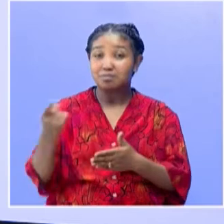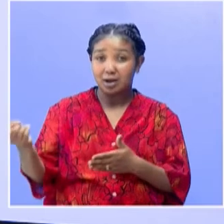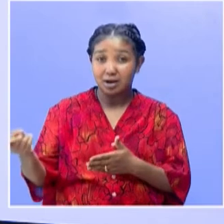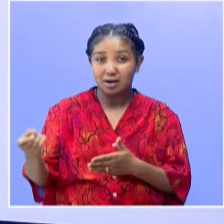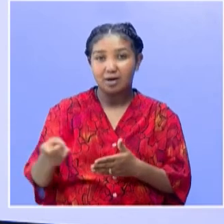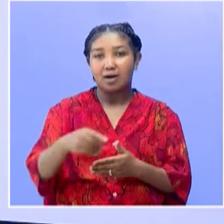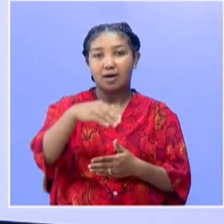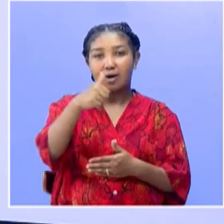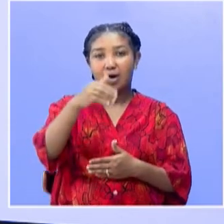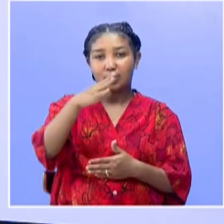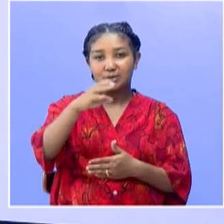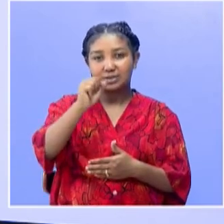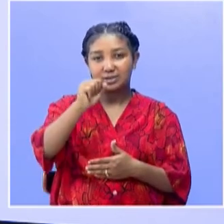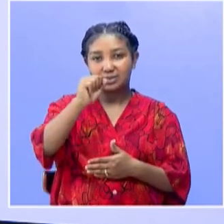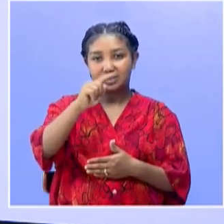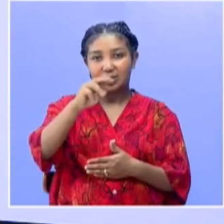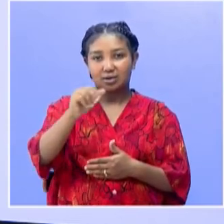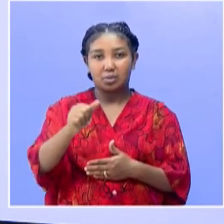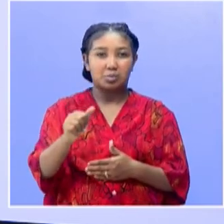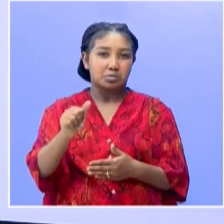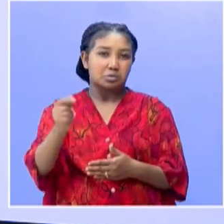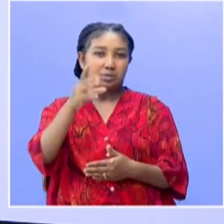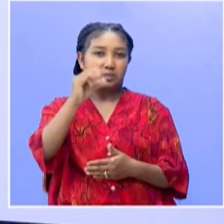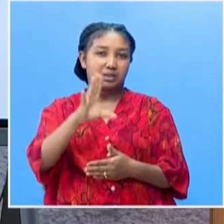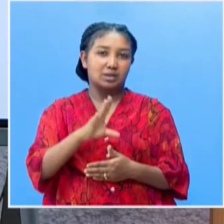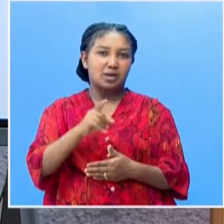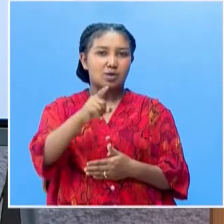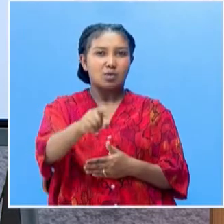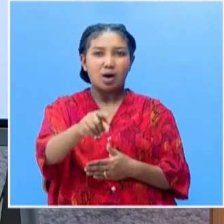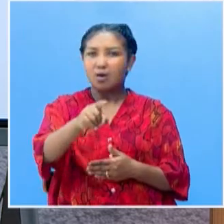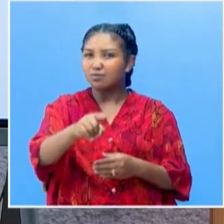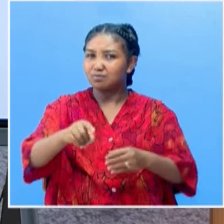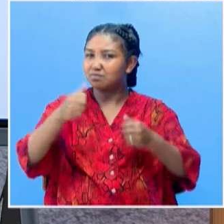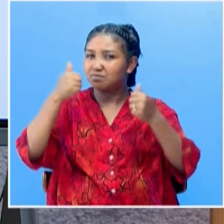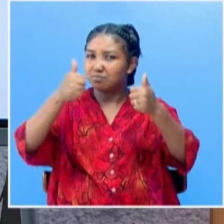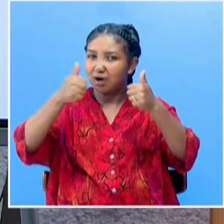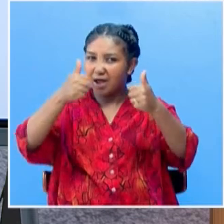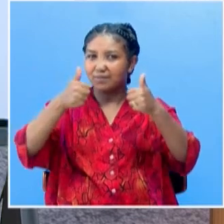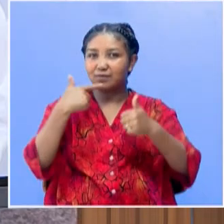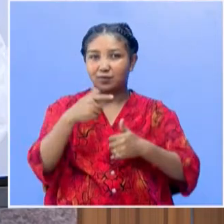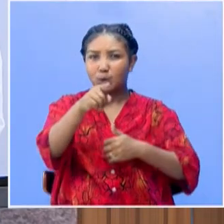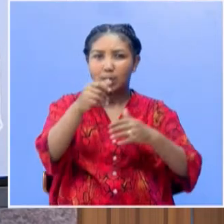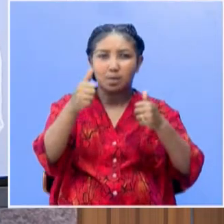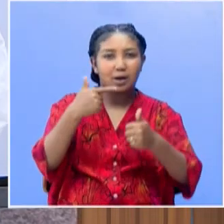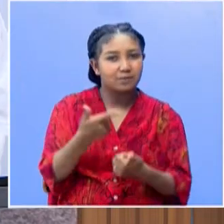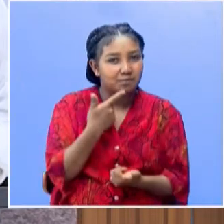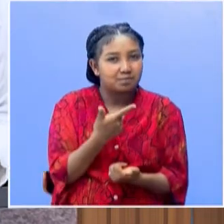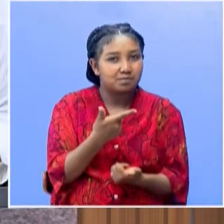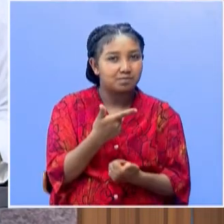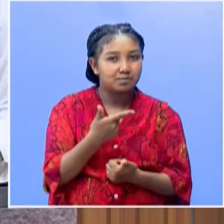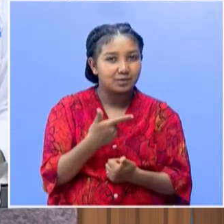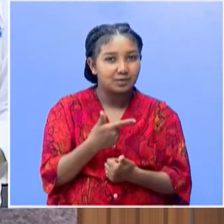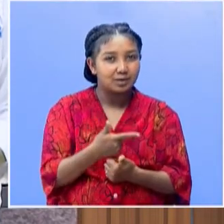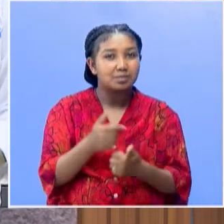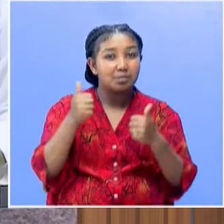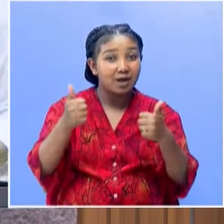what? Abstract noun. Or somebody might say you are very brave. Brave.